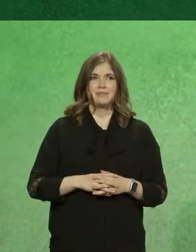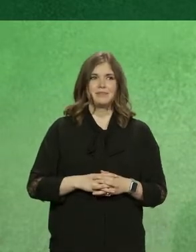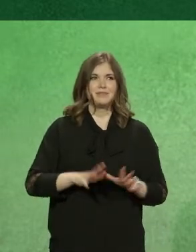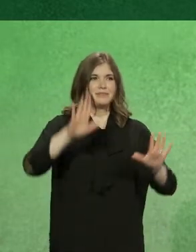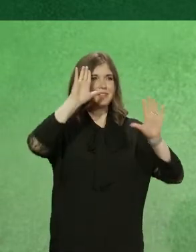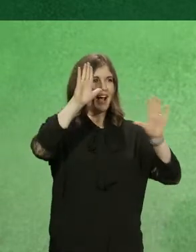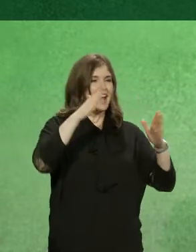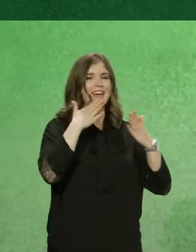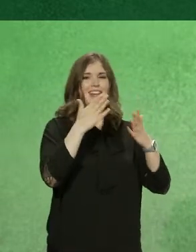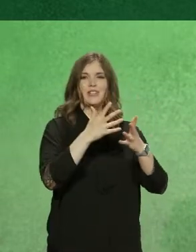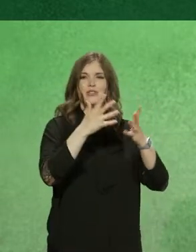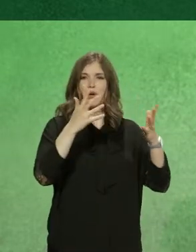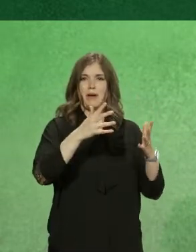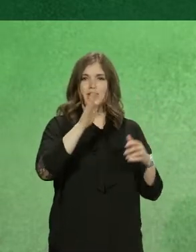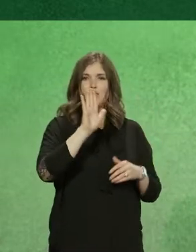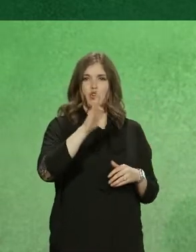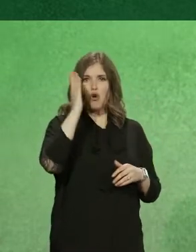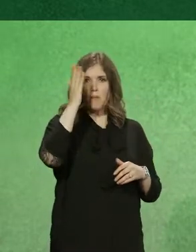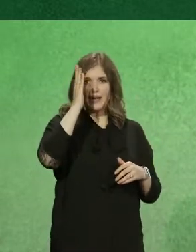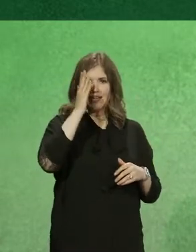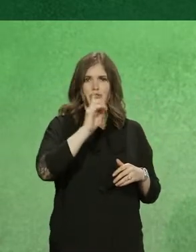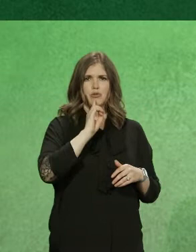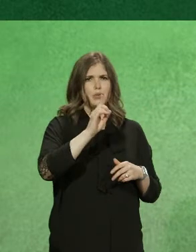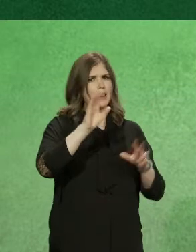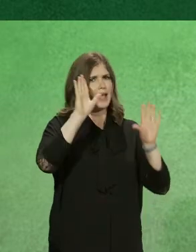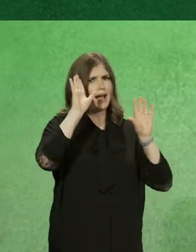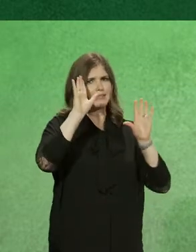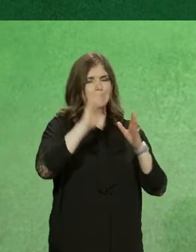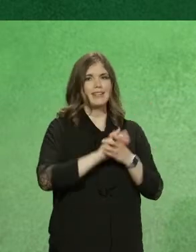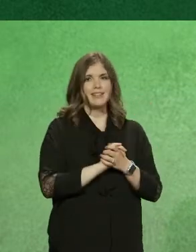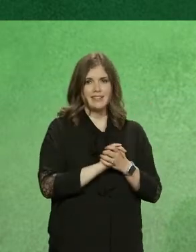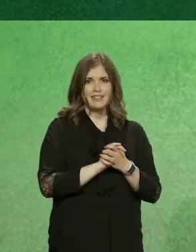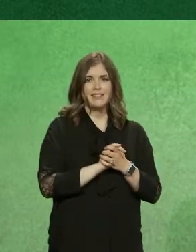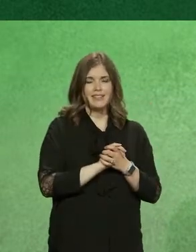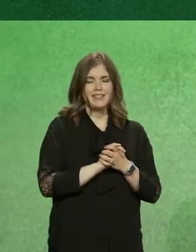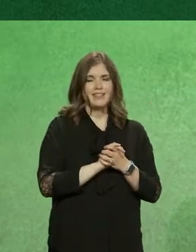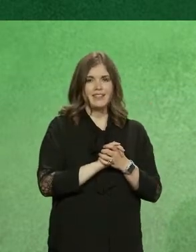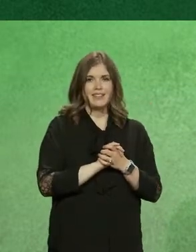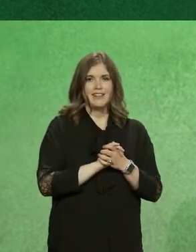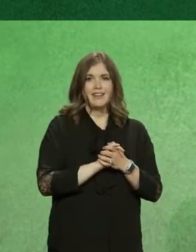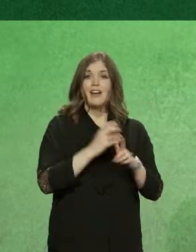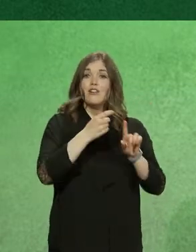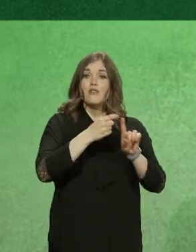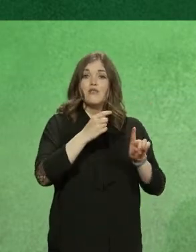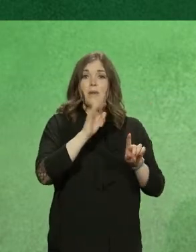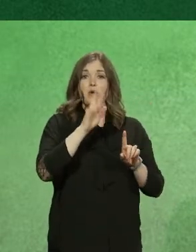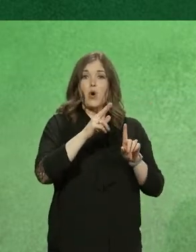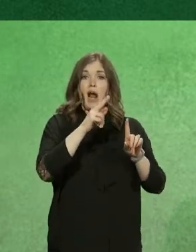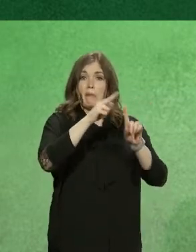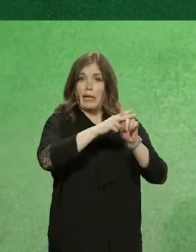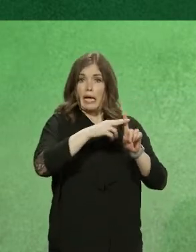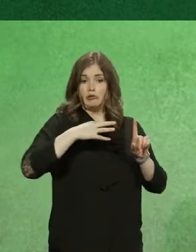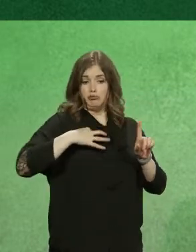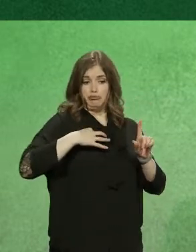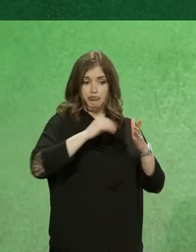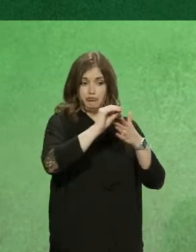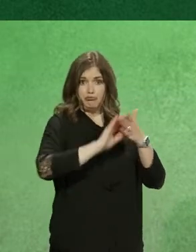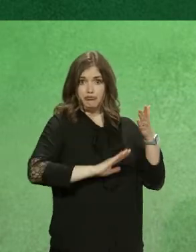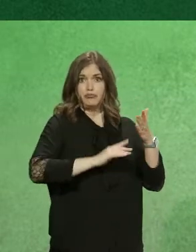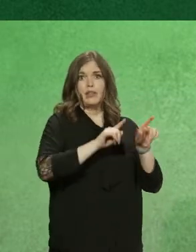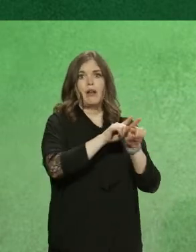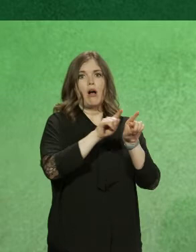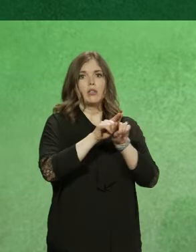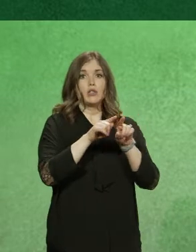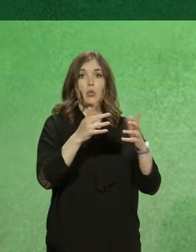Hi, thank you very much for the presentation. It was excellent. And from your application, as well as what you presented